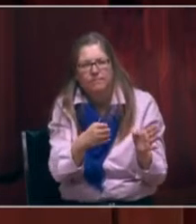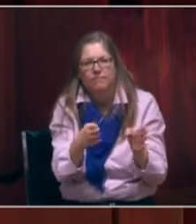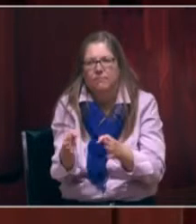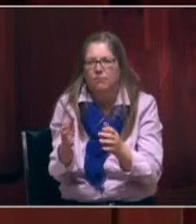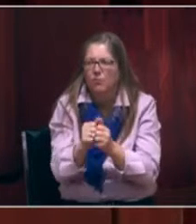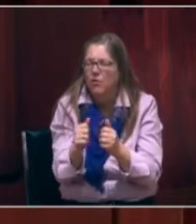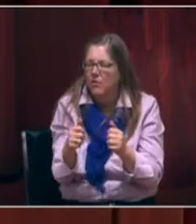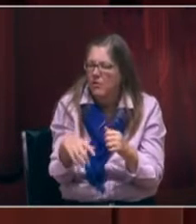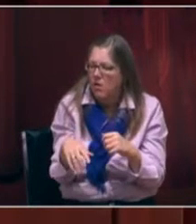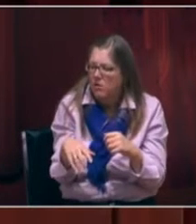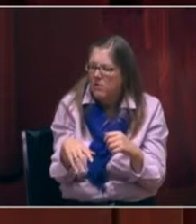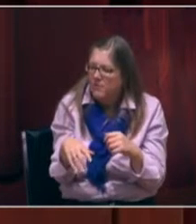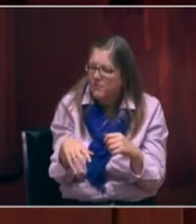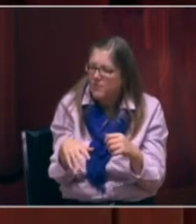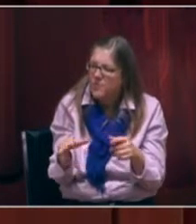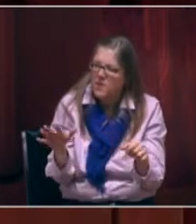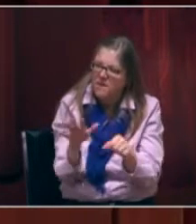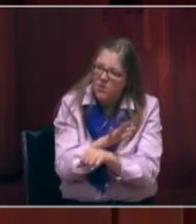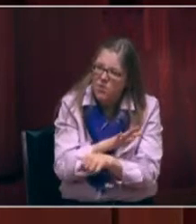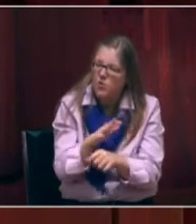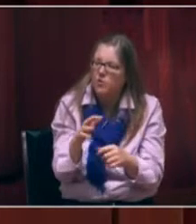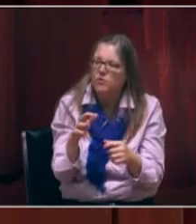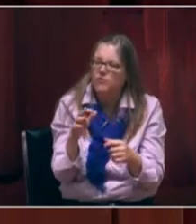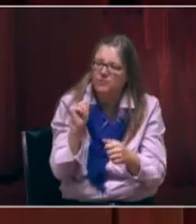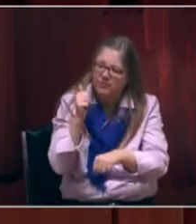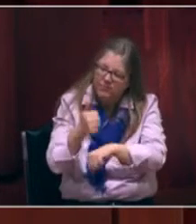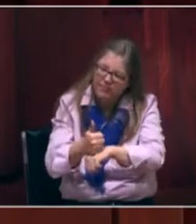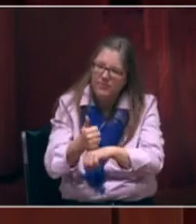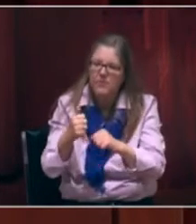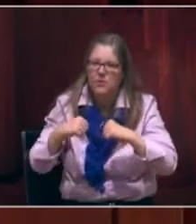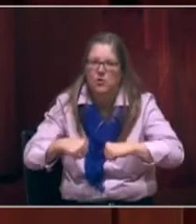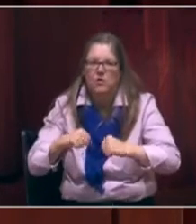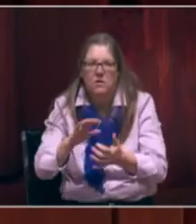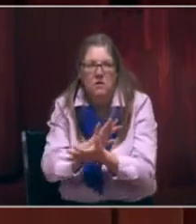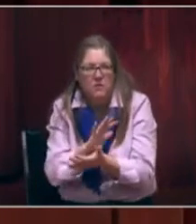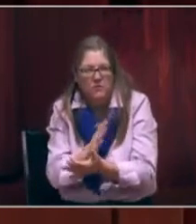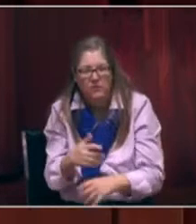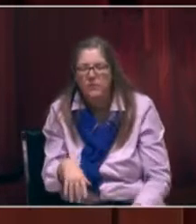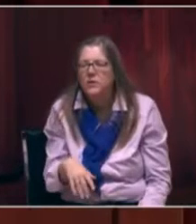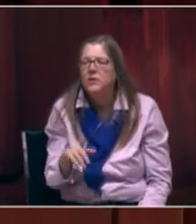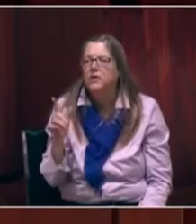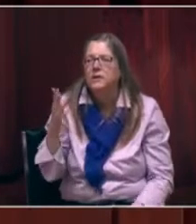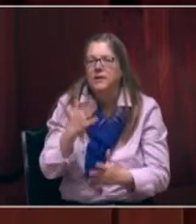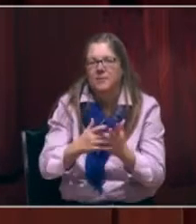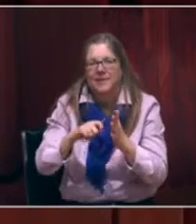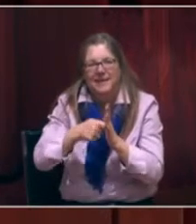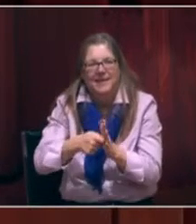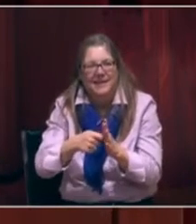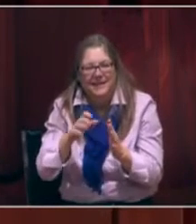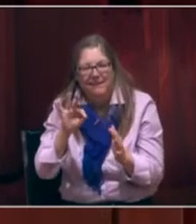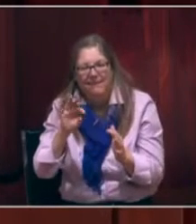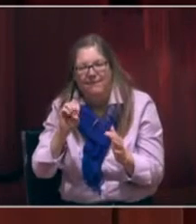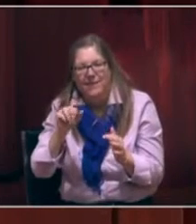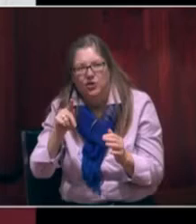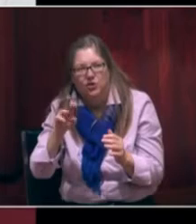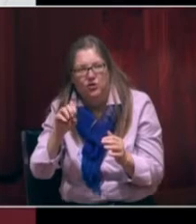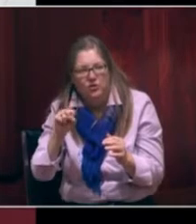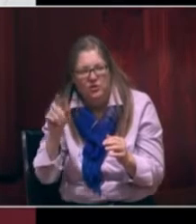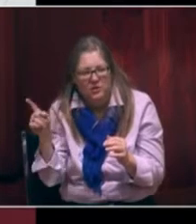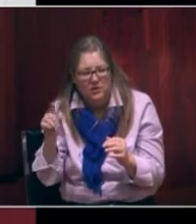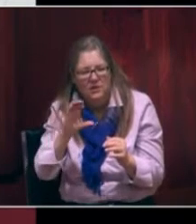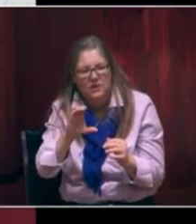to do a full-scale implementation effort. Also, we're going to go into some of the key features of the CUI program. This is really important going